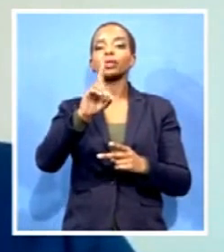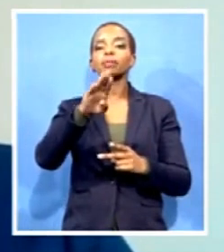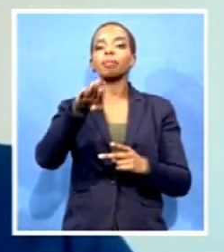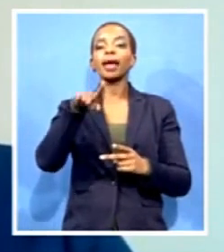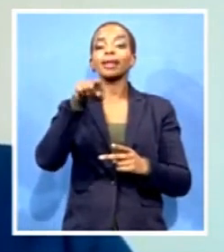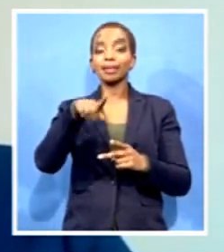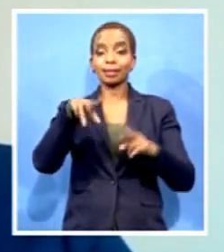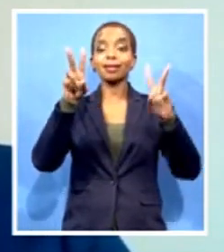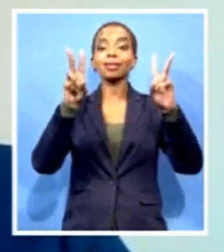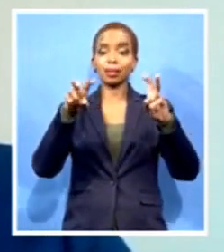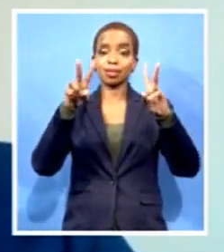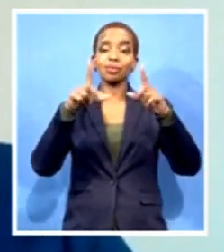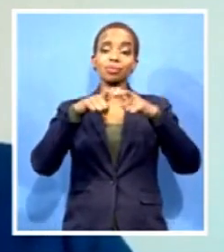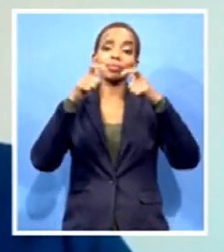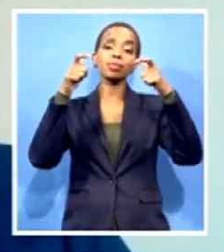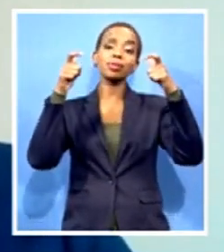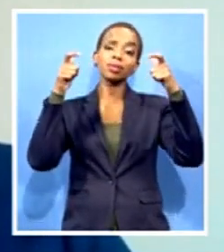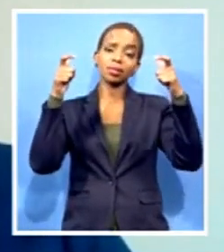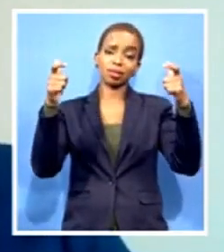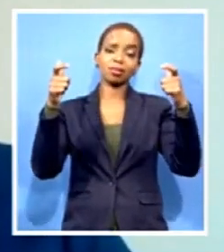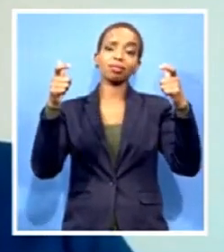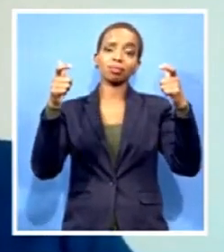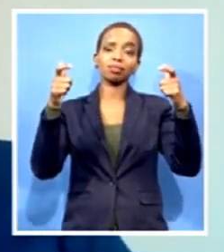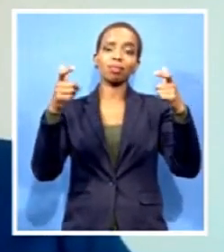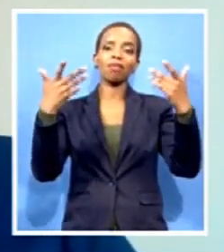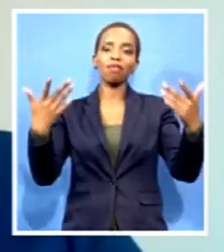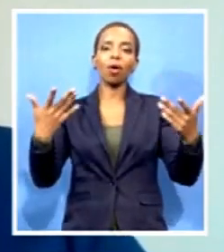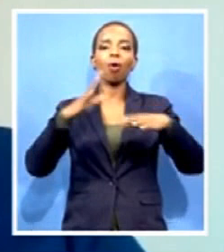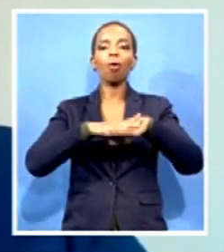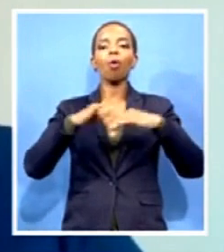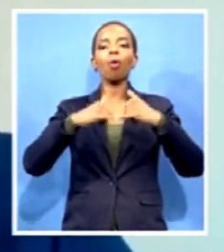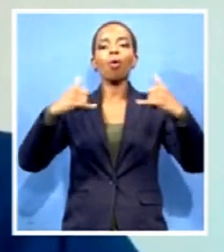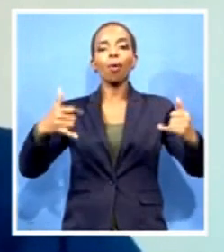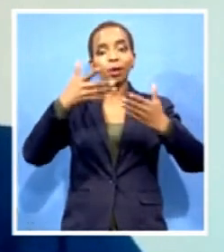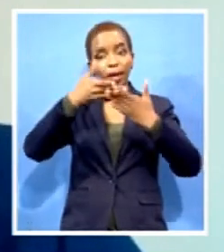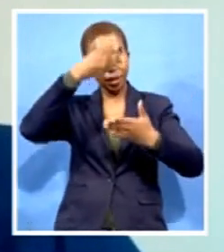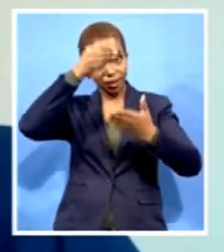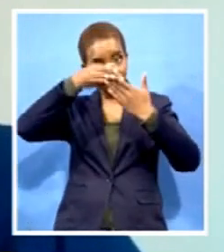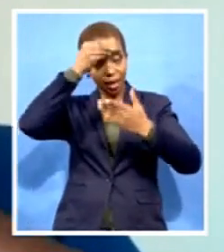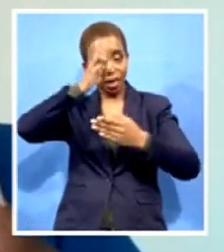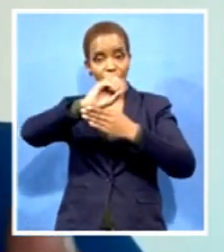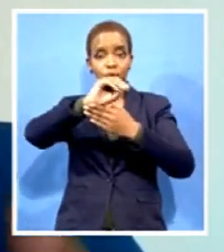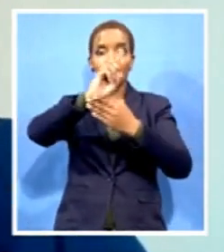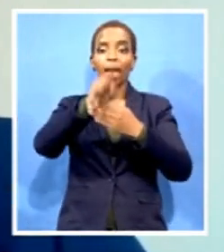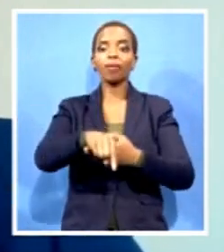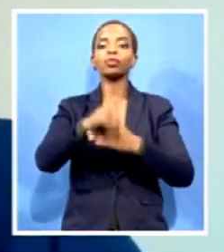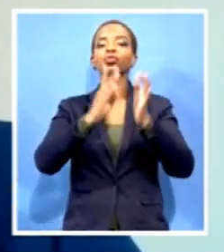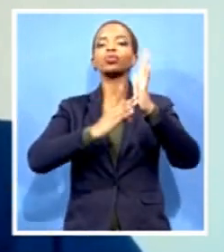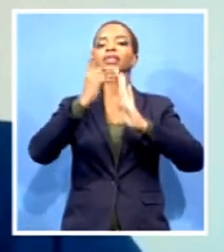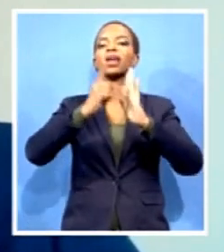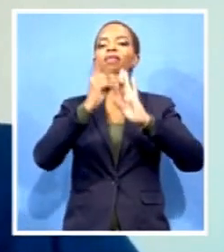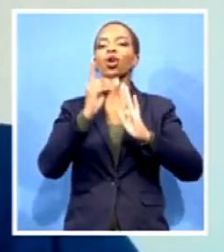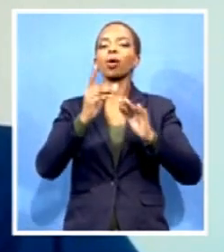learning. So we had to develop mechanisms and solutions on what it